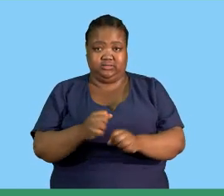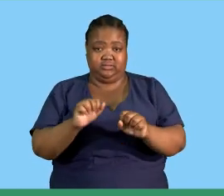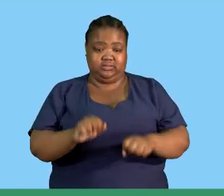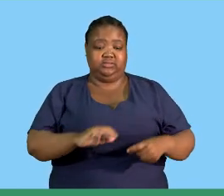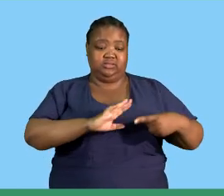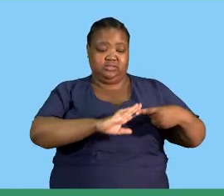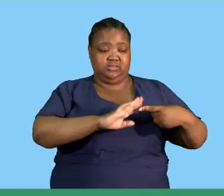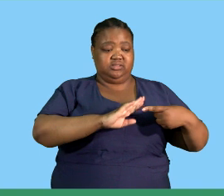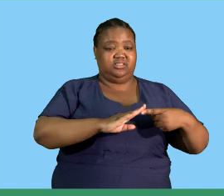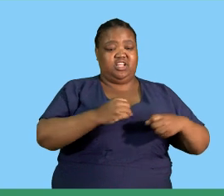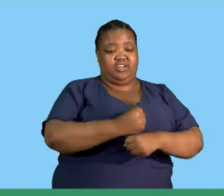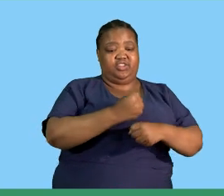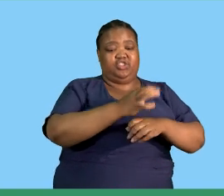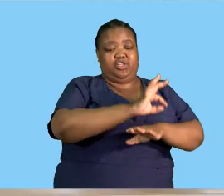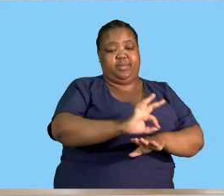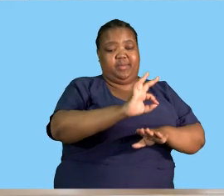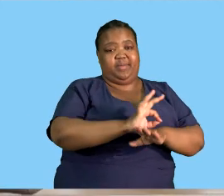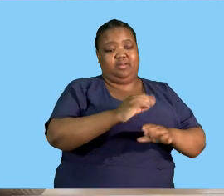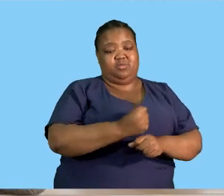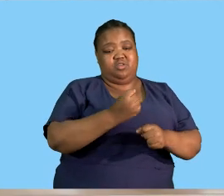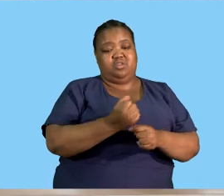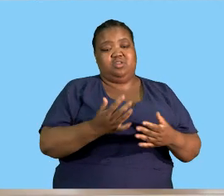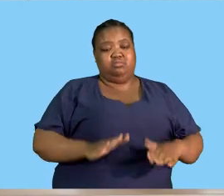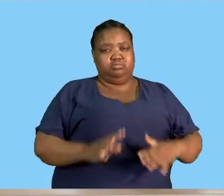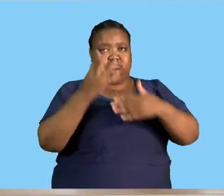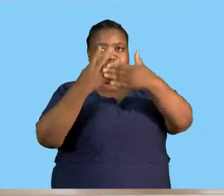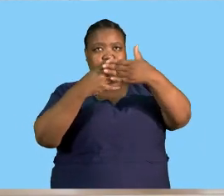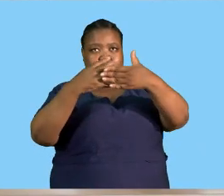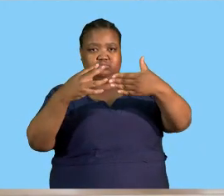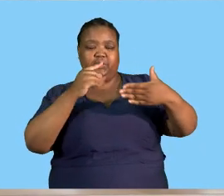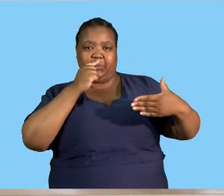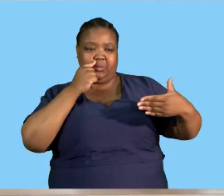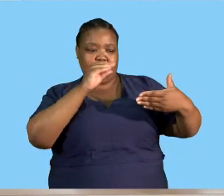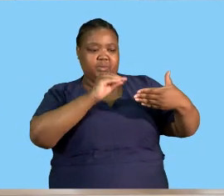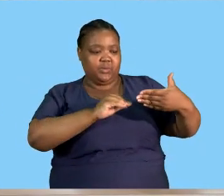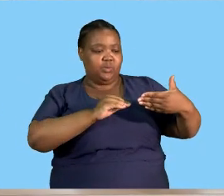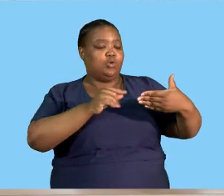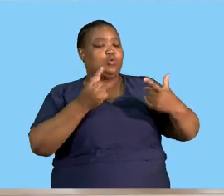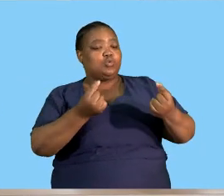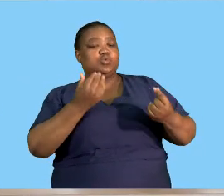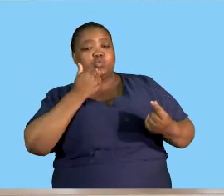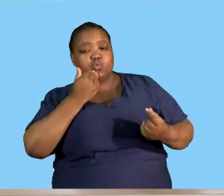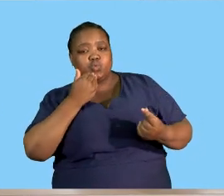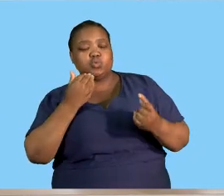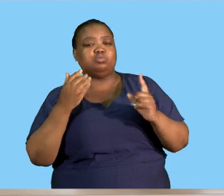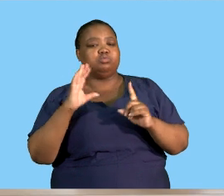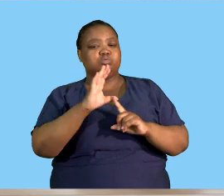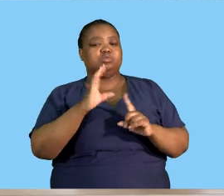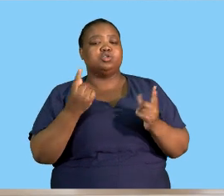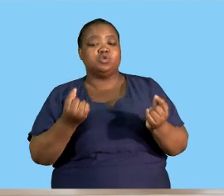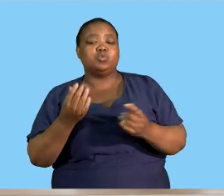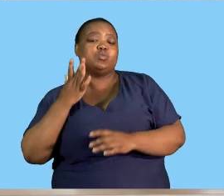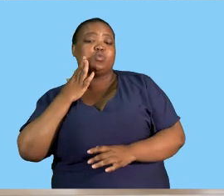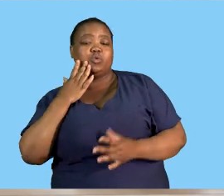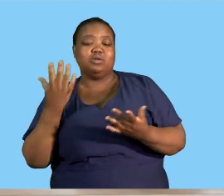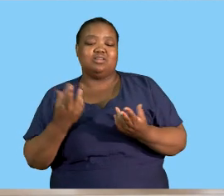into action now. We formulated it. We came up with an action plan whereby we wrote down like a template to say who's going to do what, when are they going to